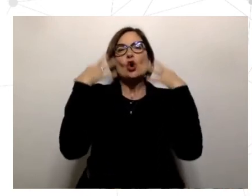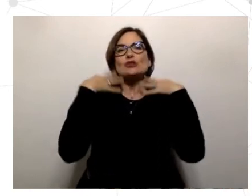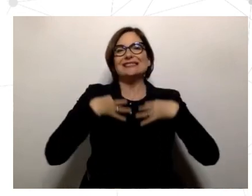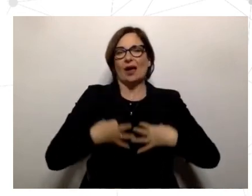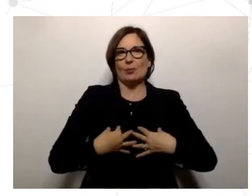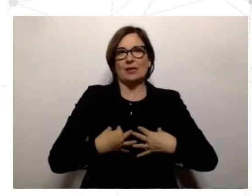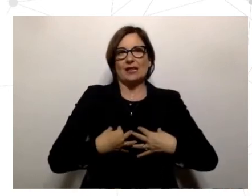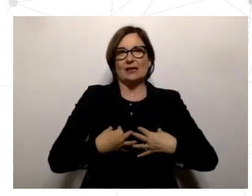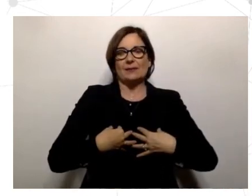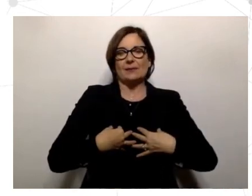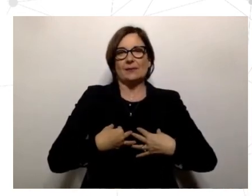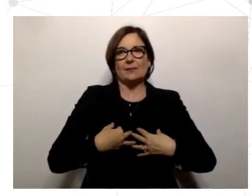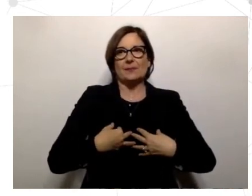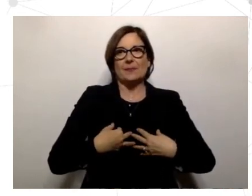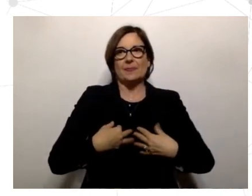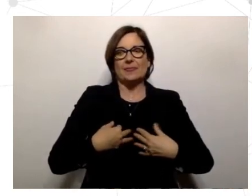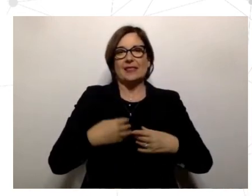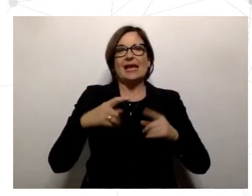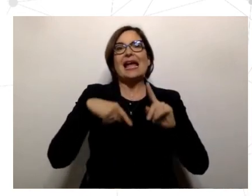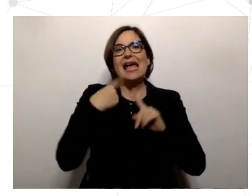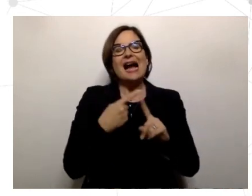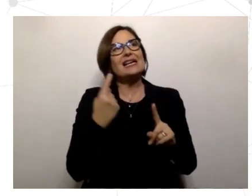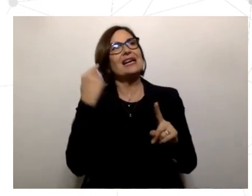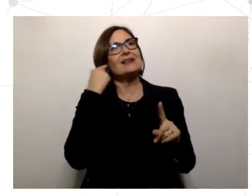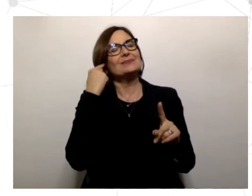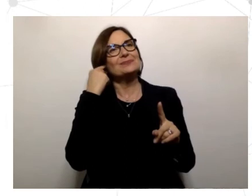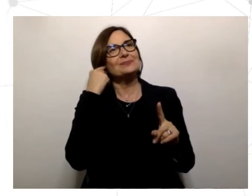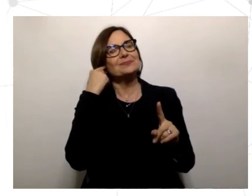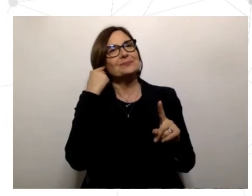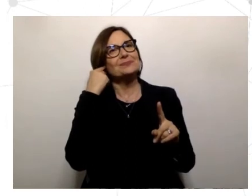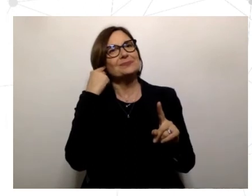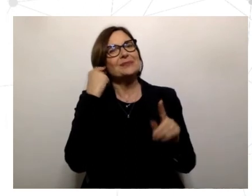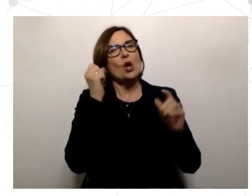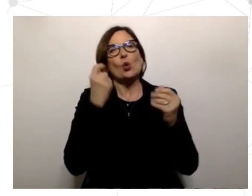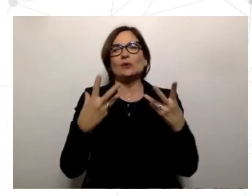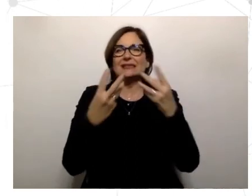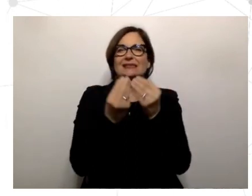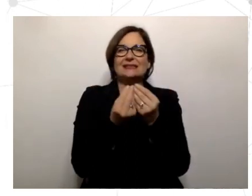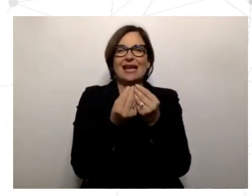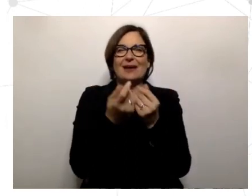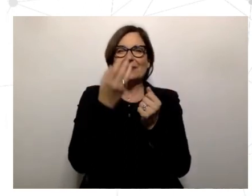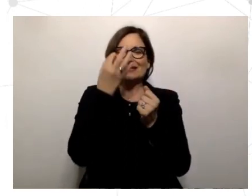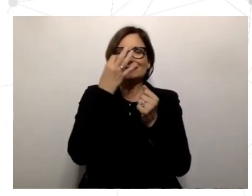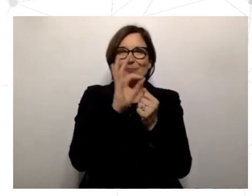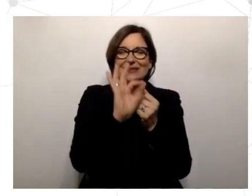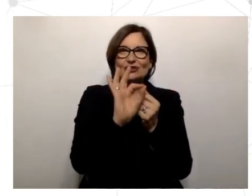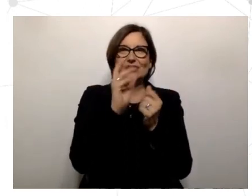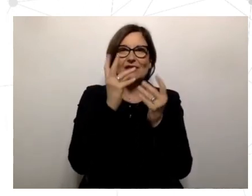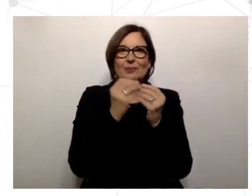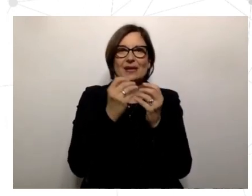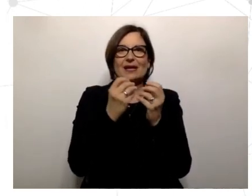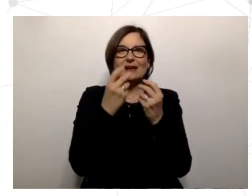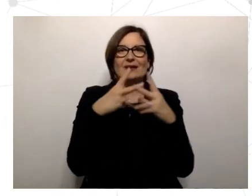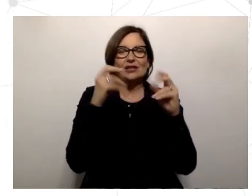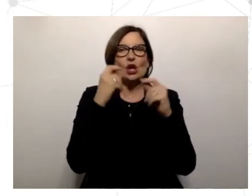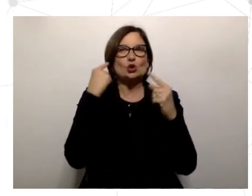indossabili, e anche hearables, quindi una combinazione specificamente per la riproduzione del